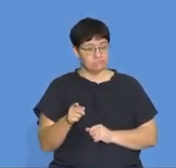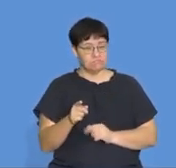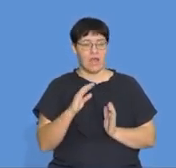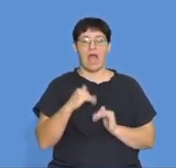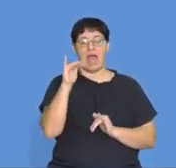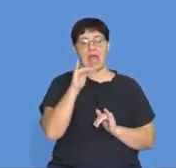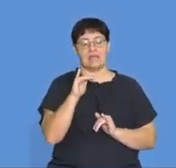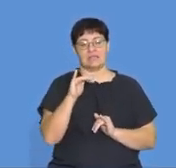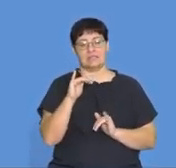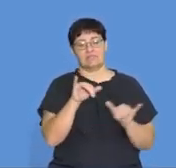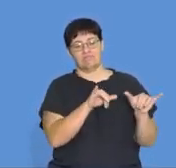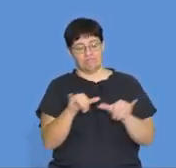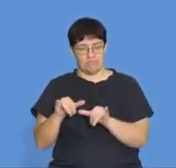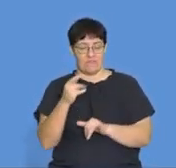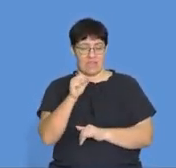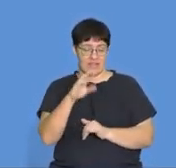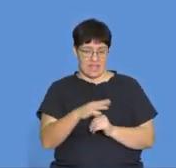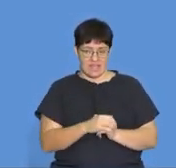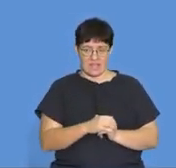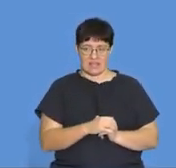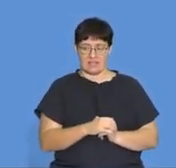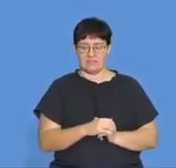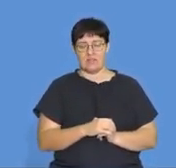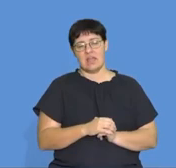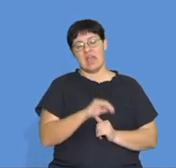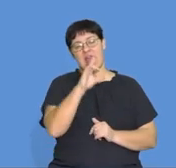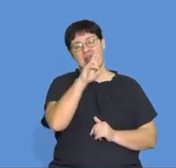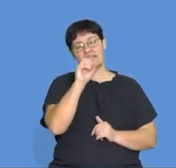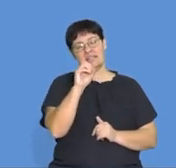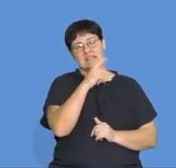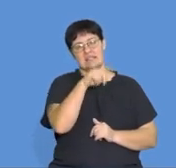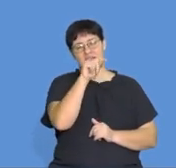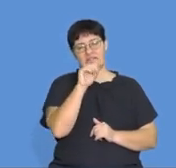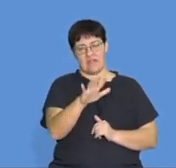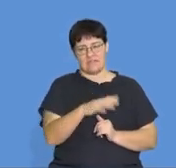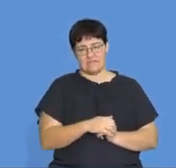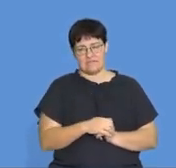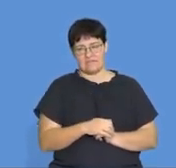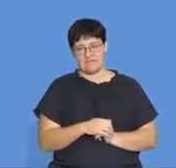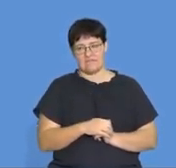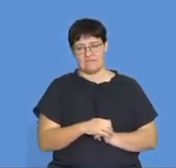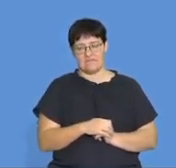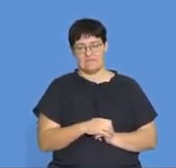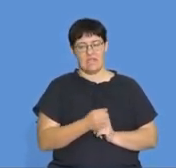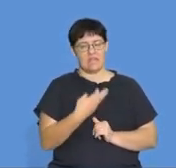highest common factor here. If I divide the 80 by 5, it will then give me,